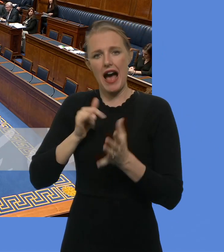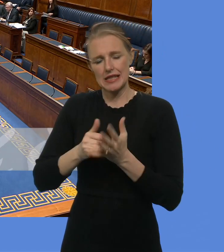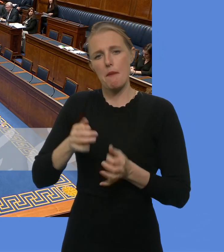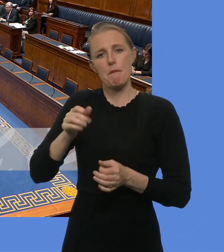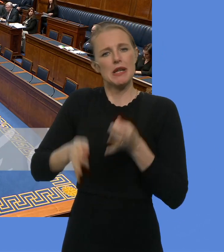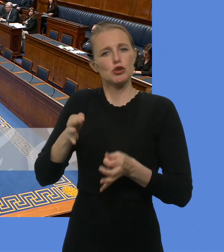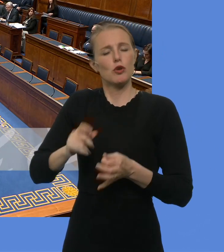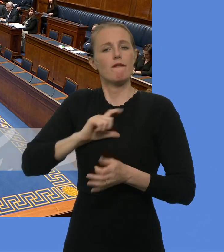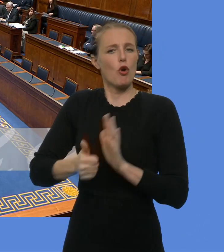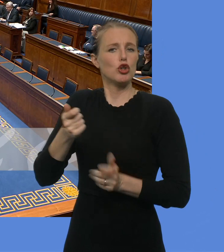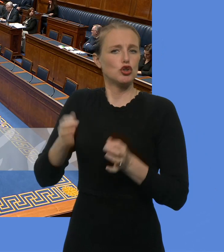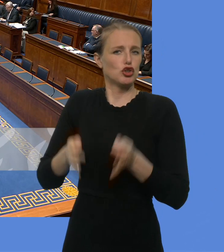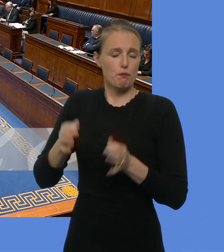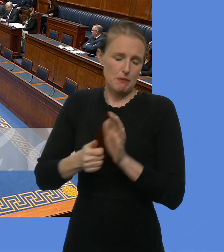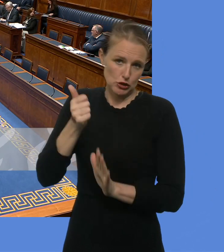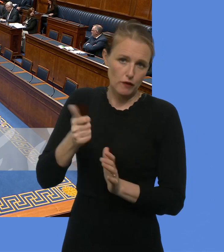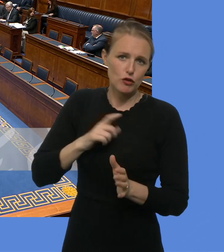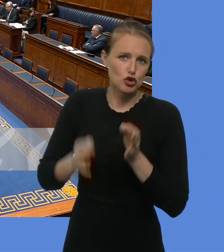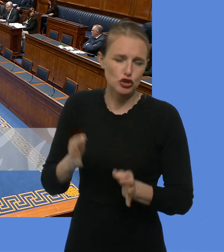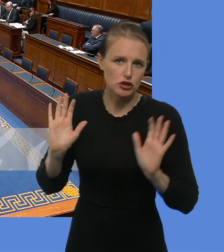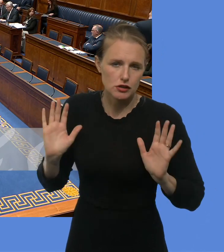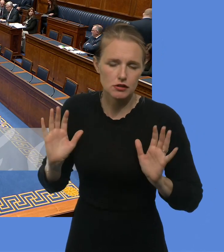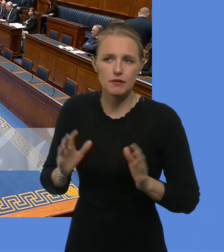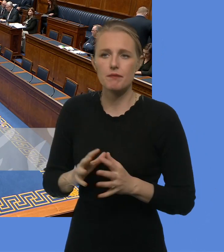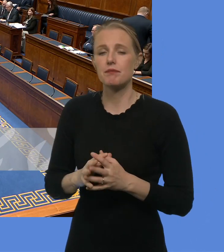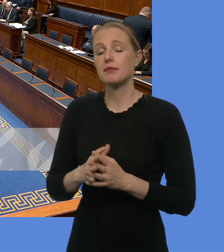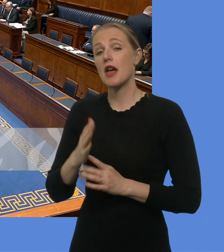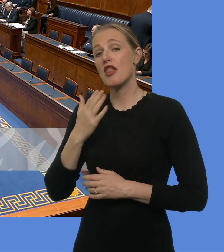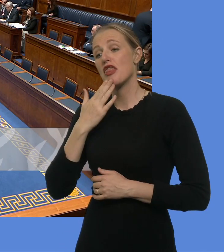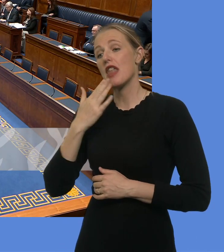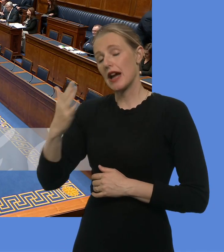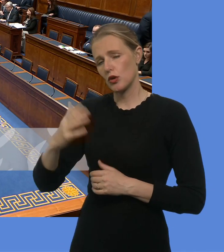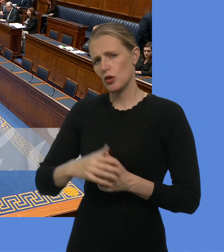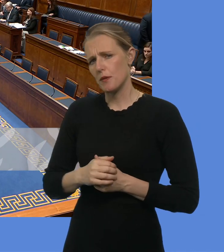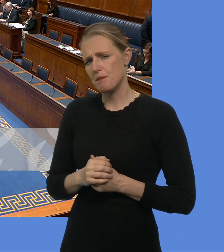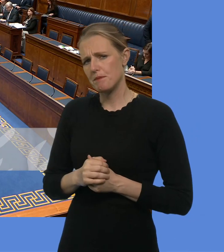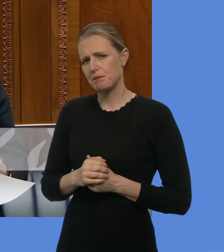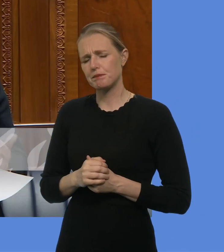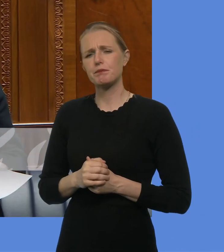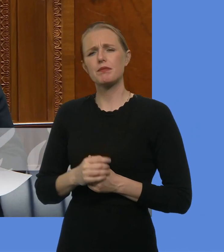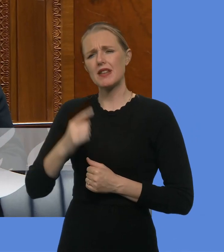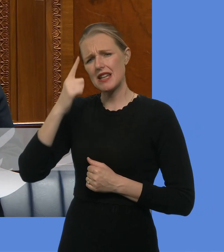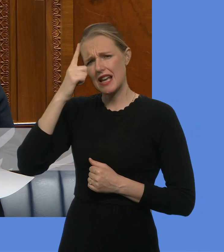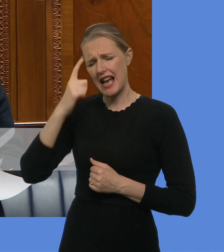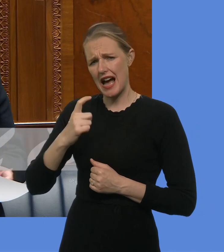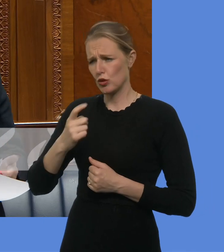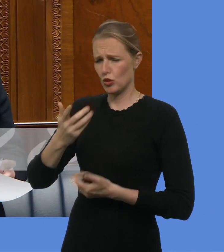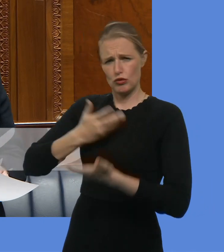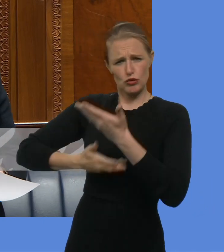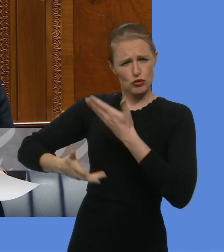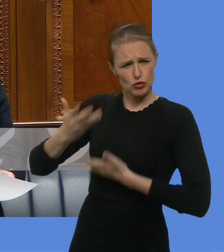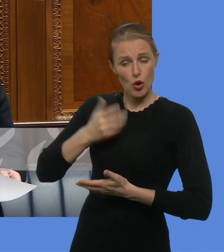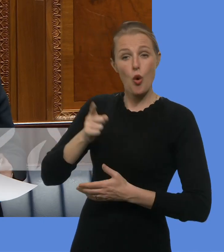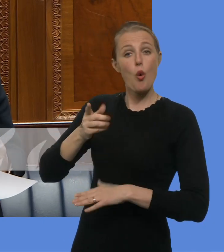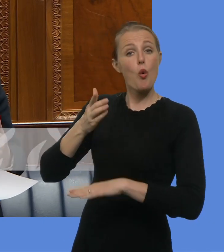Thank you, Mr. Speaker. Can the Minister indicate how she is working with the Police Service of Northern